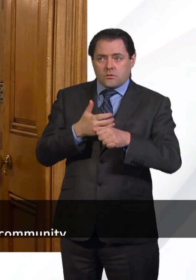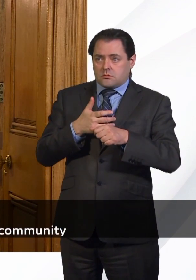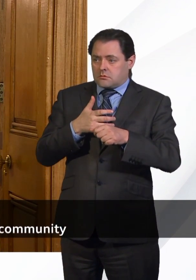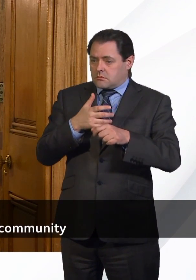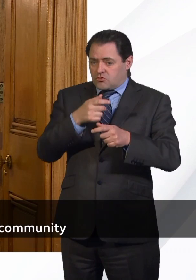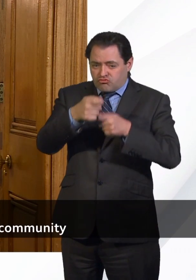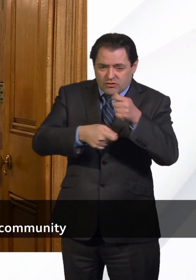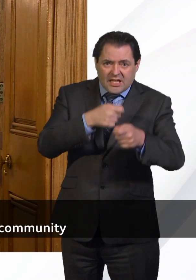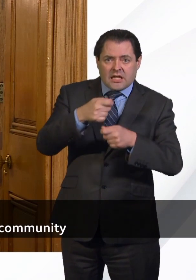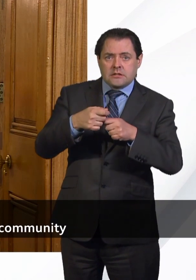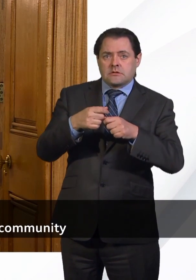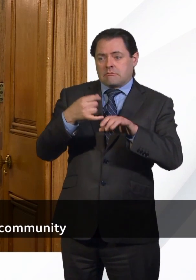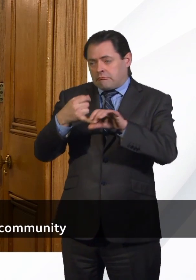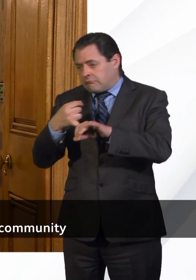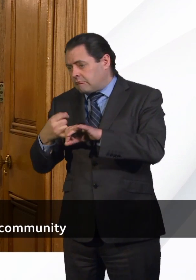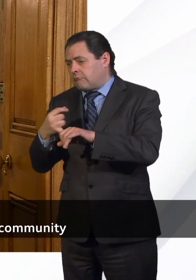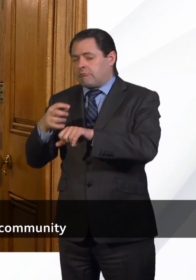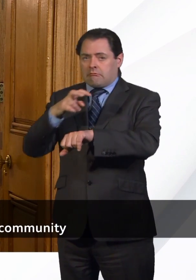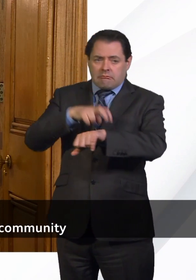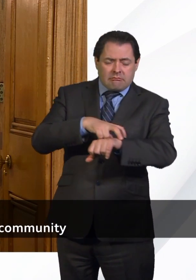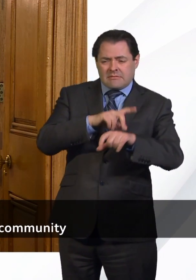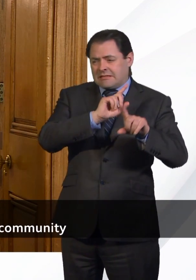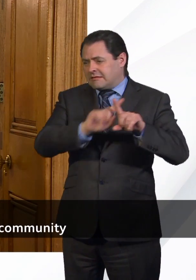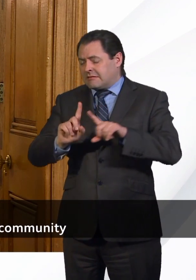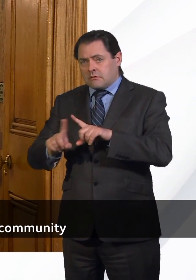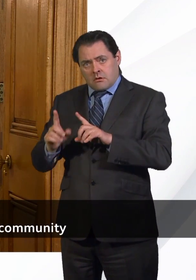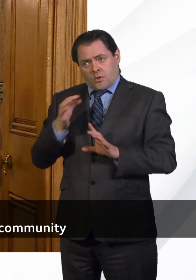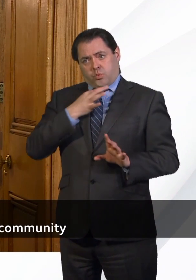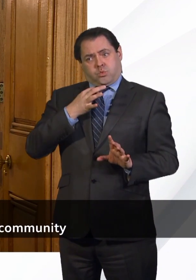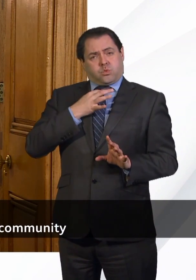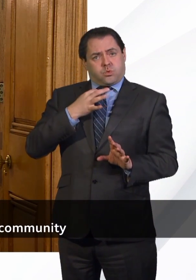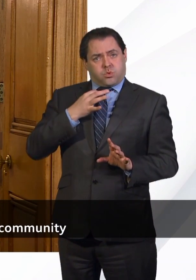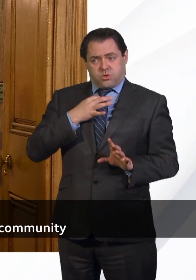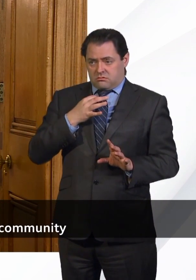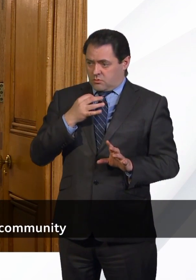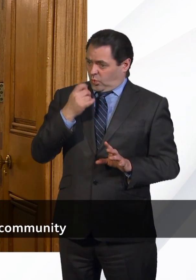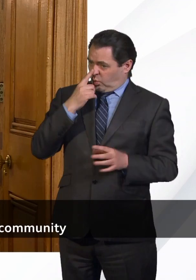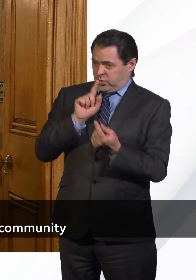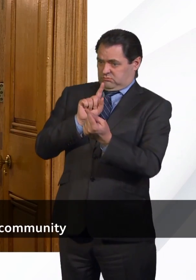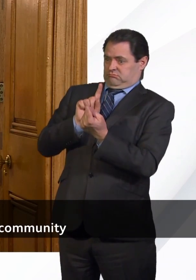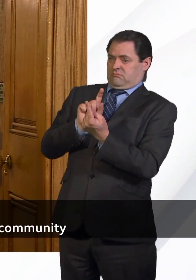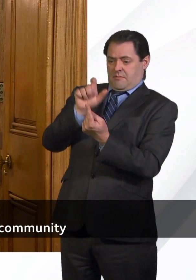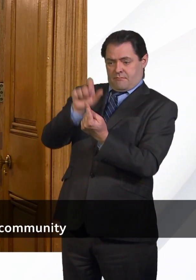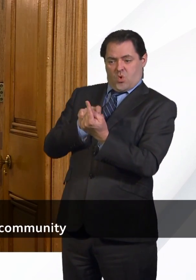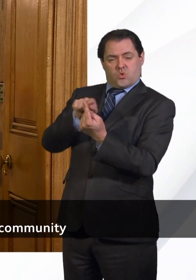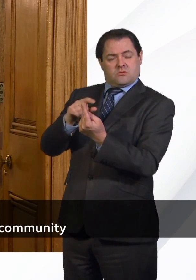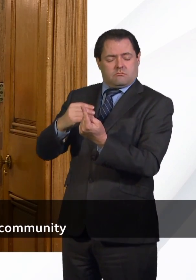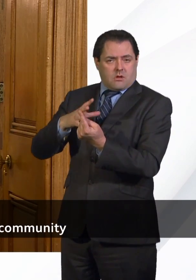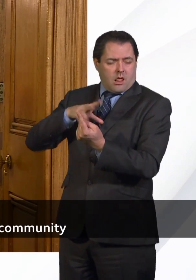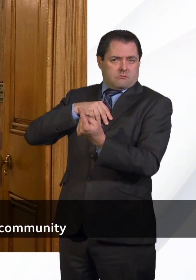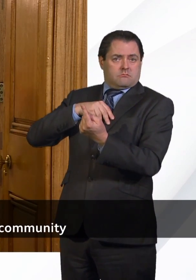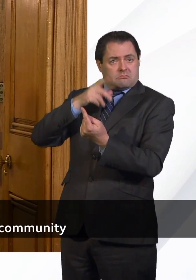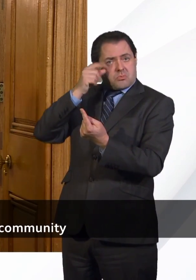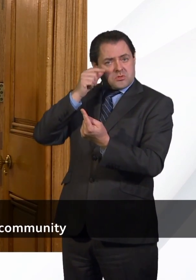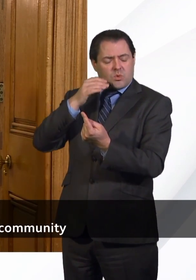in this in what can be dangerous conditions, where they might be working with those who have COVID-19.